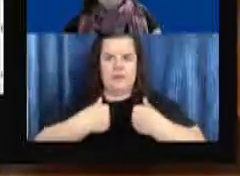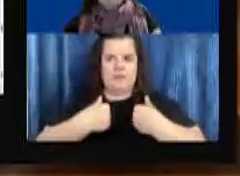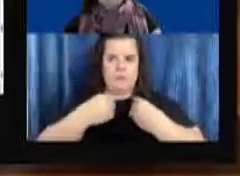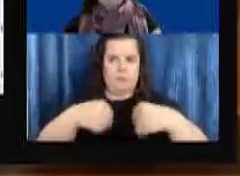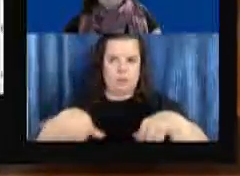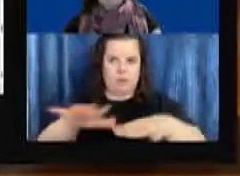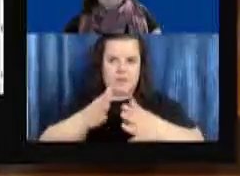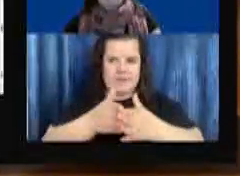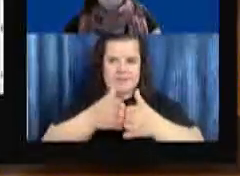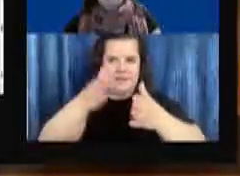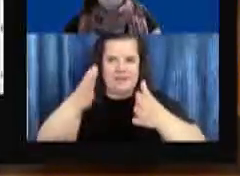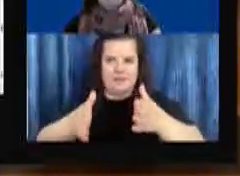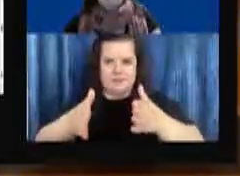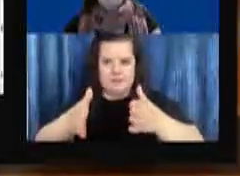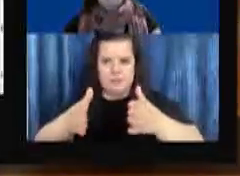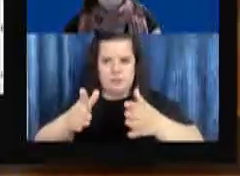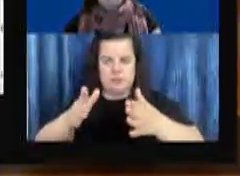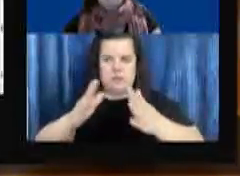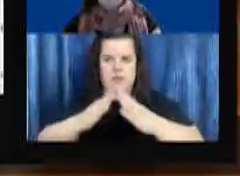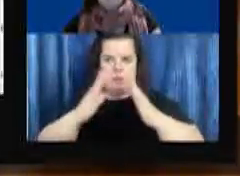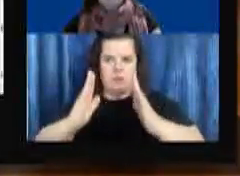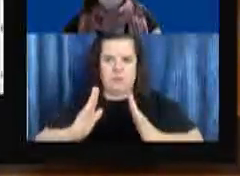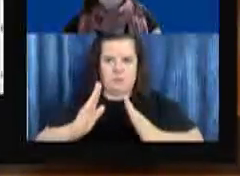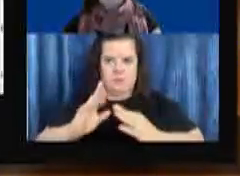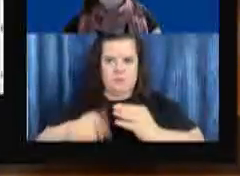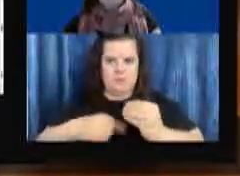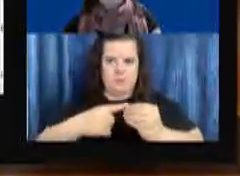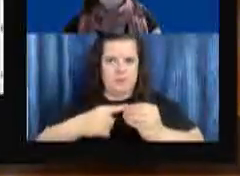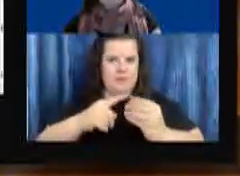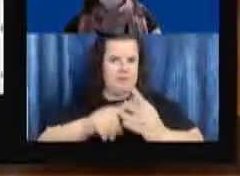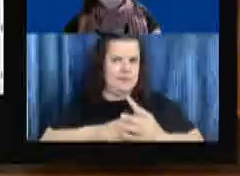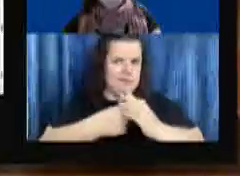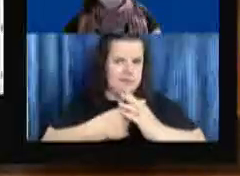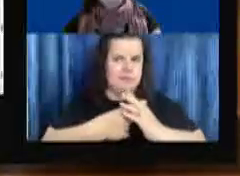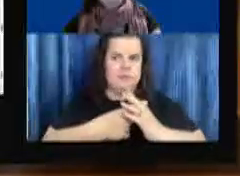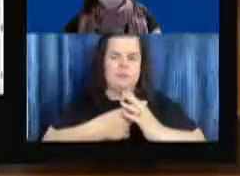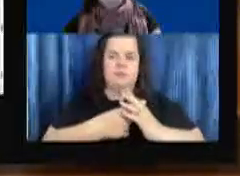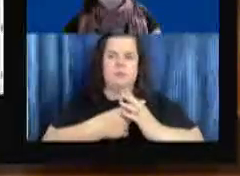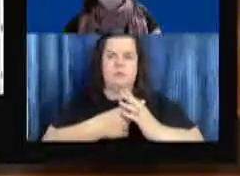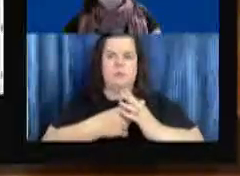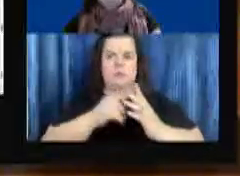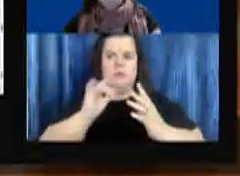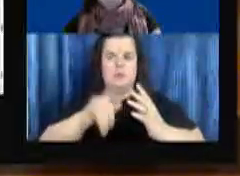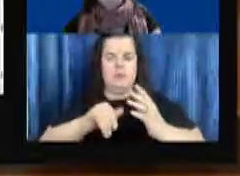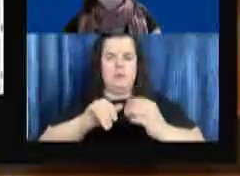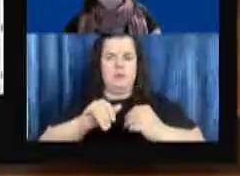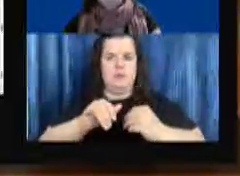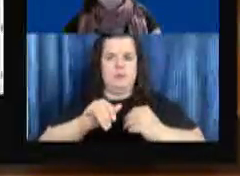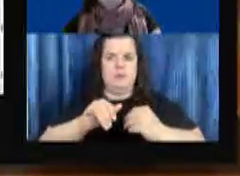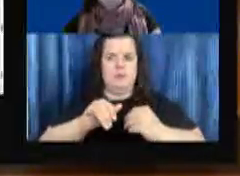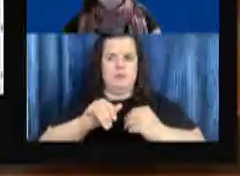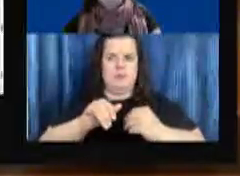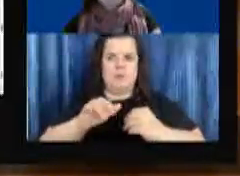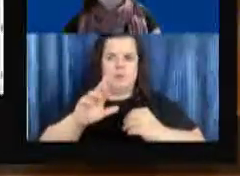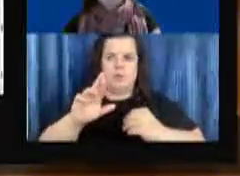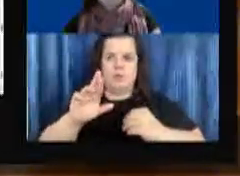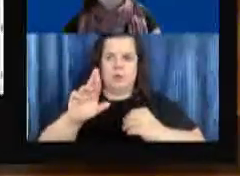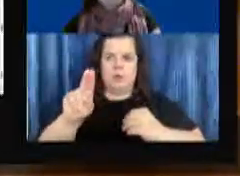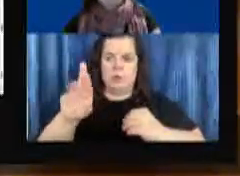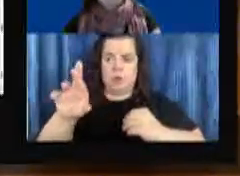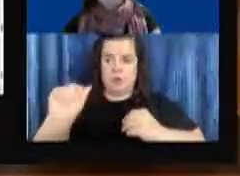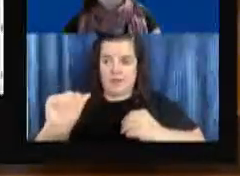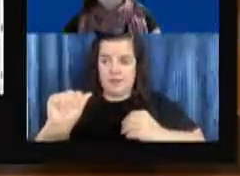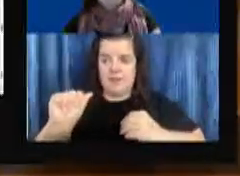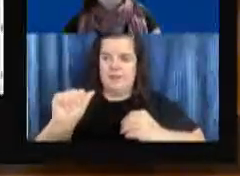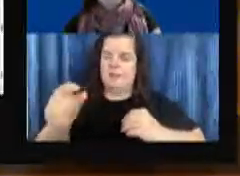right next to the house when initially when it was the Urban Redevelopment Authority was saying